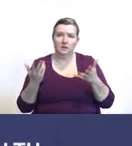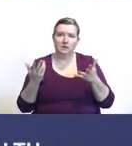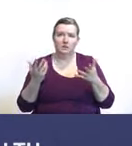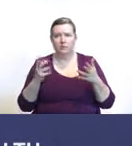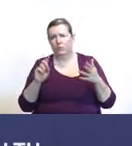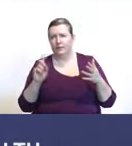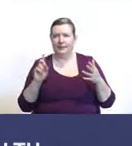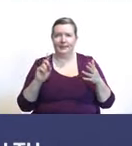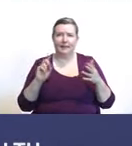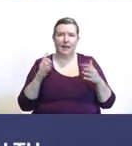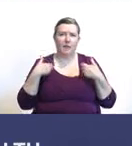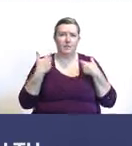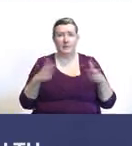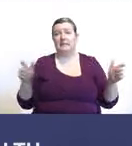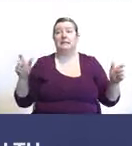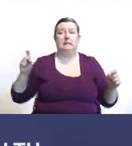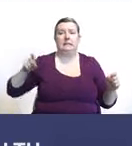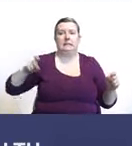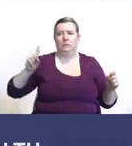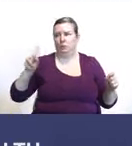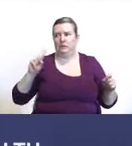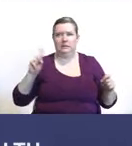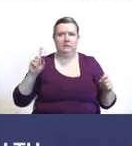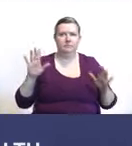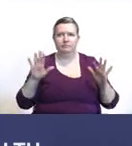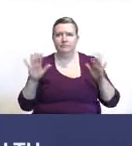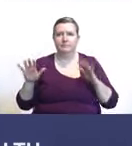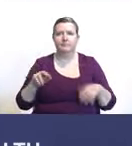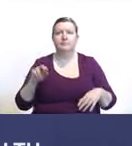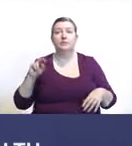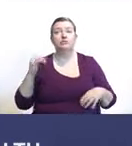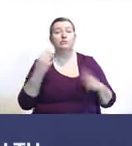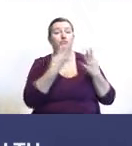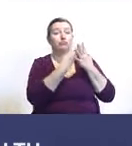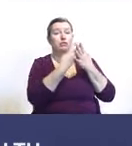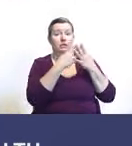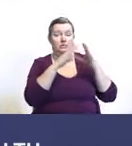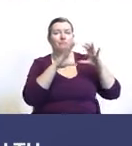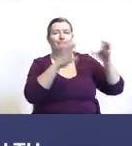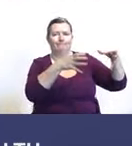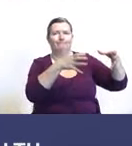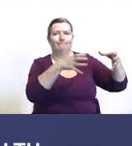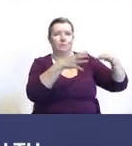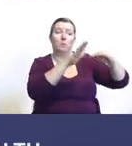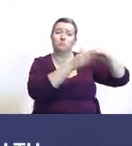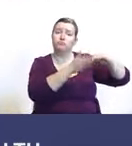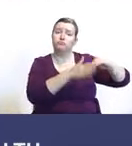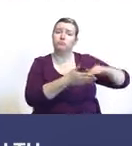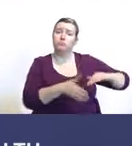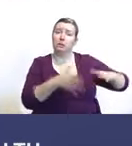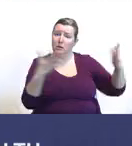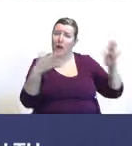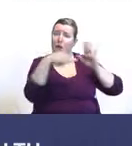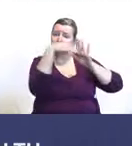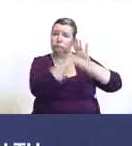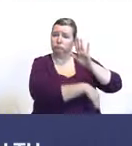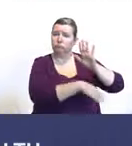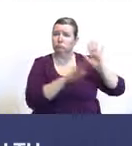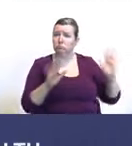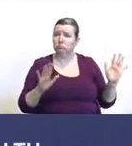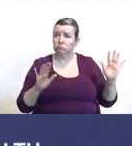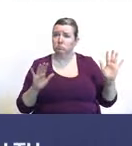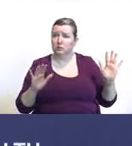So that's been our population has gone down meaningfully. And you want